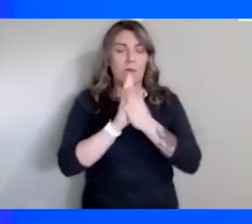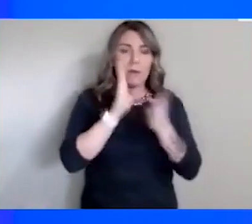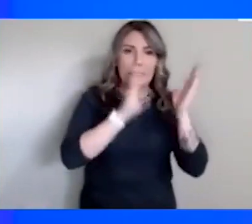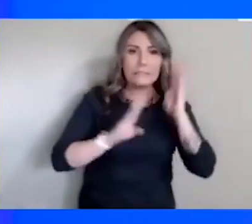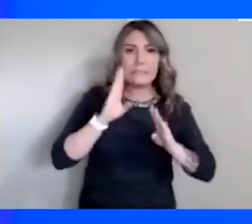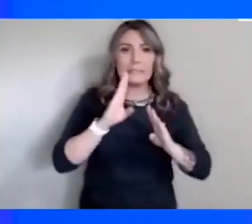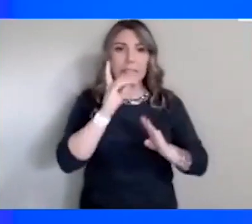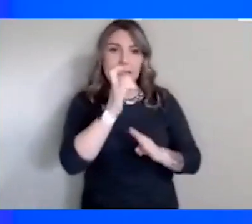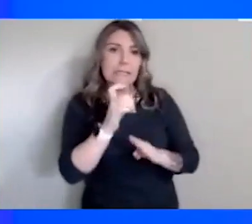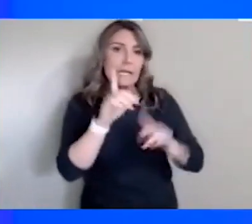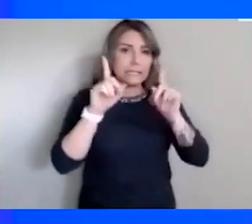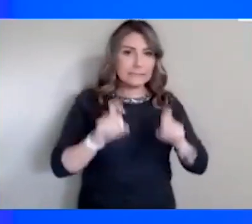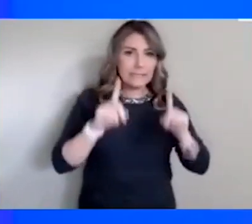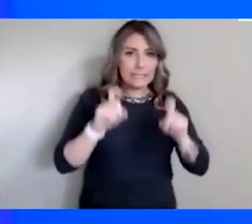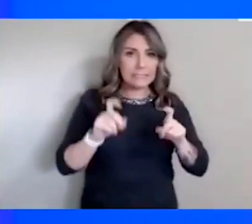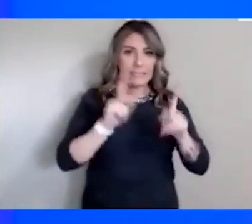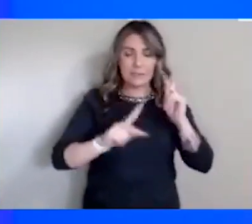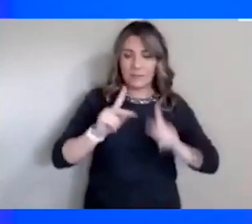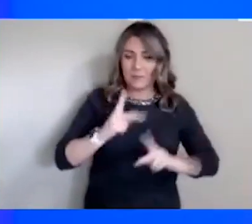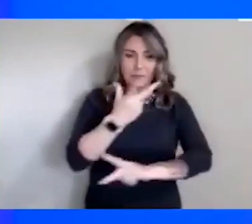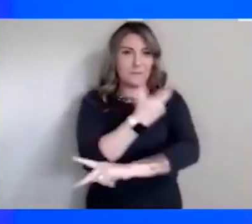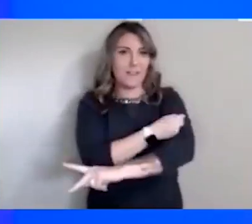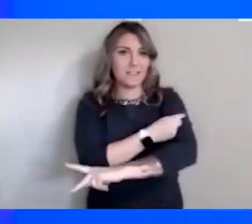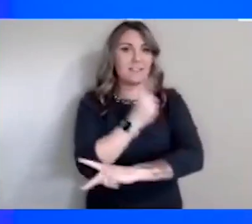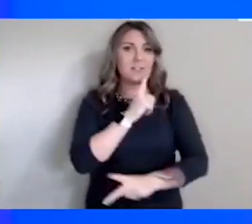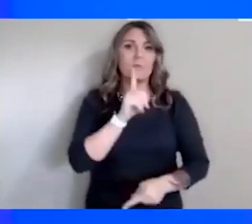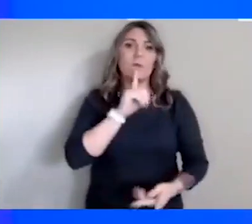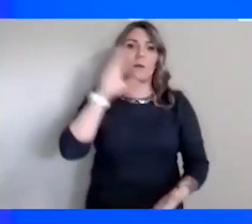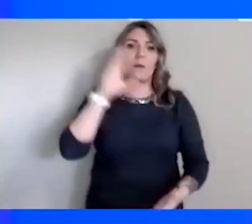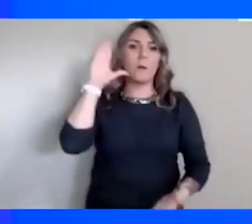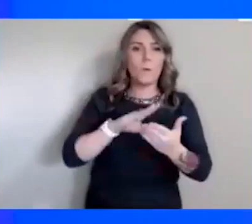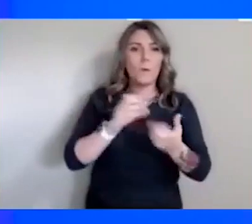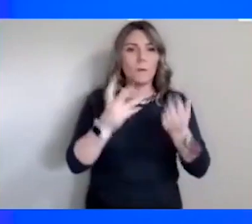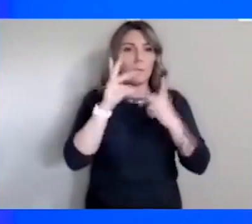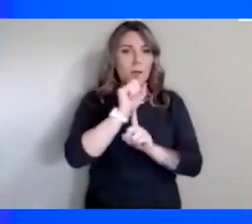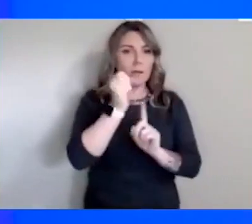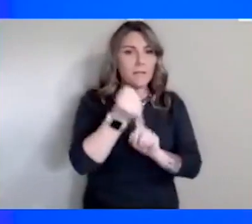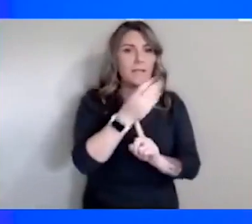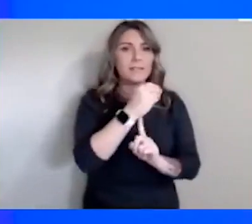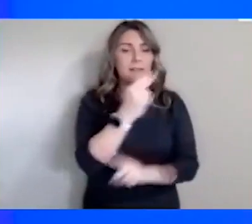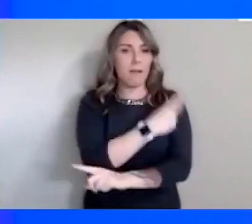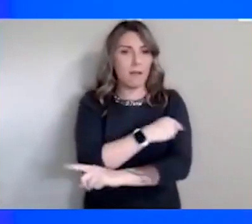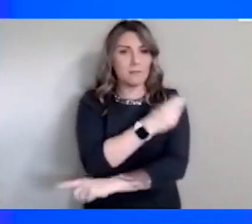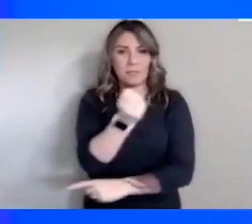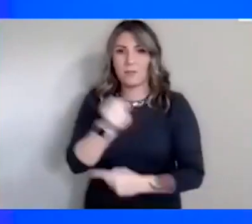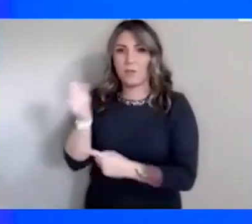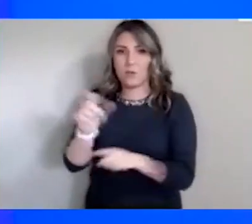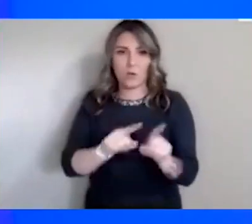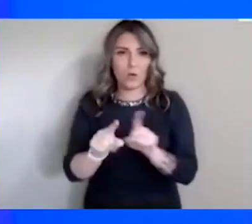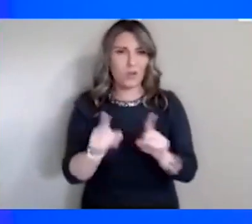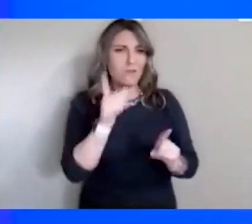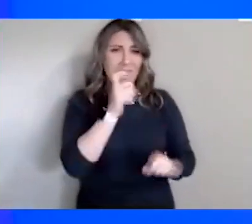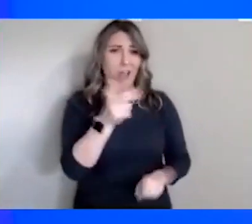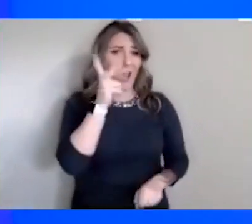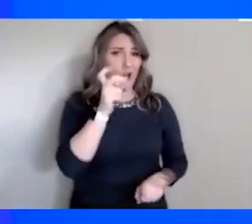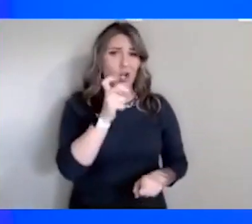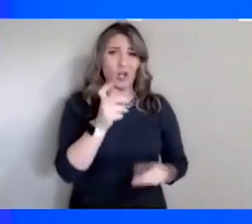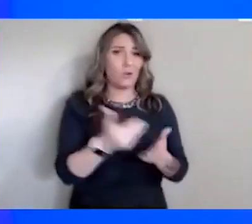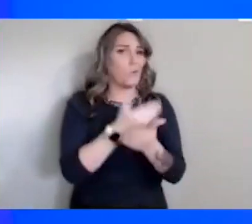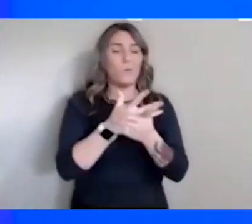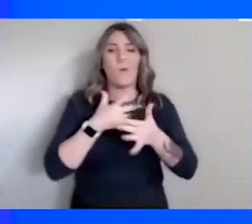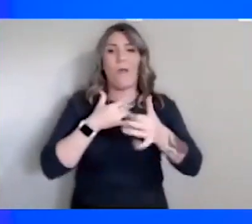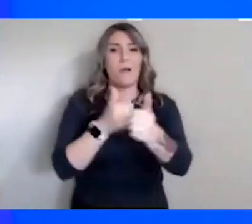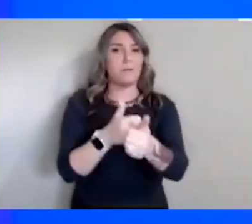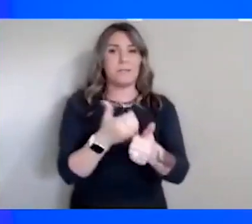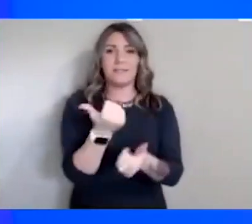tested. Vaccinations have really helped cut down on the amount of cases and hospitalizations as well. But I haven't heard any new updates on any